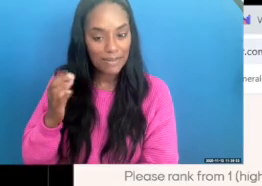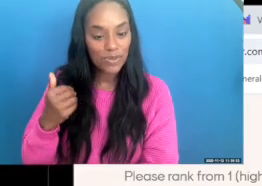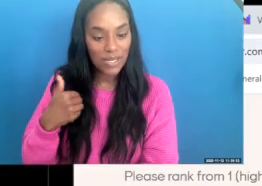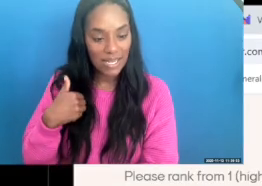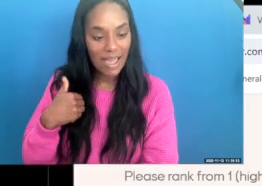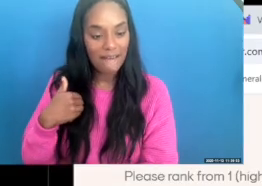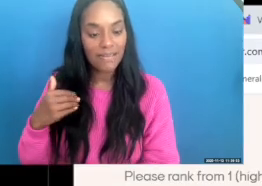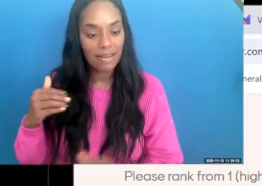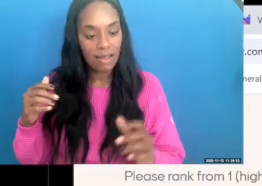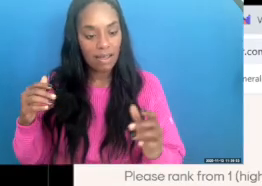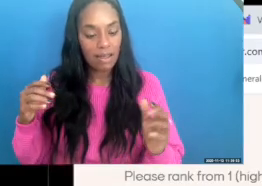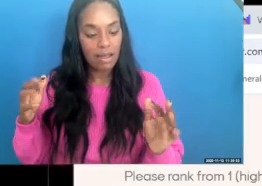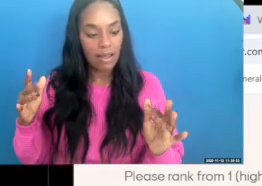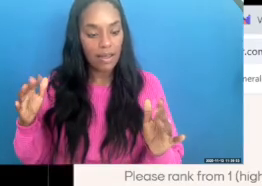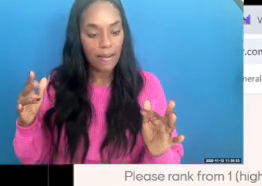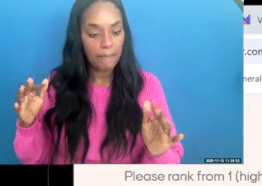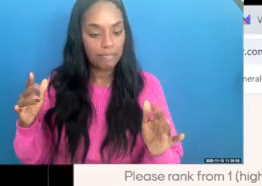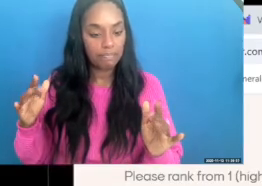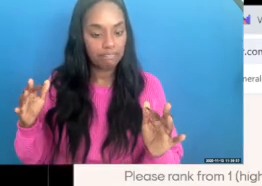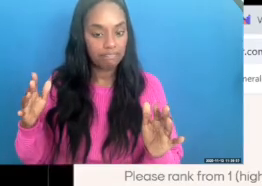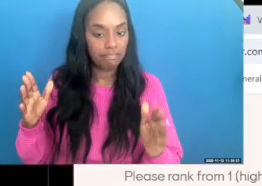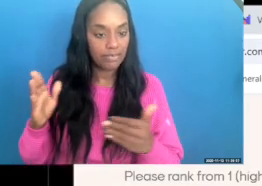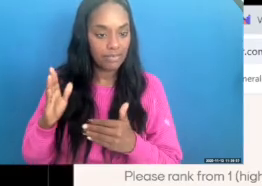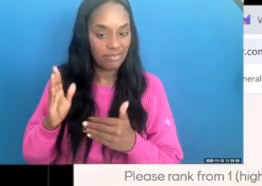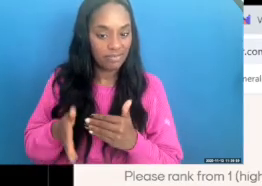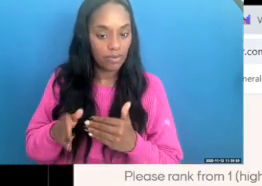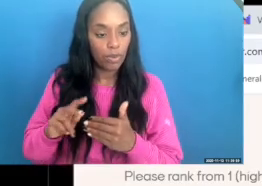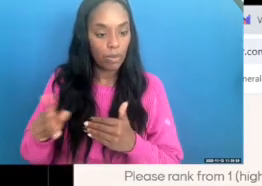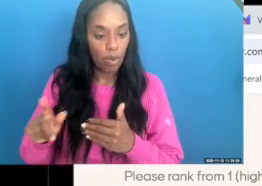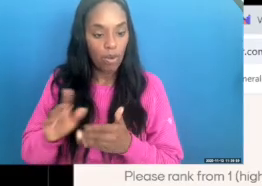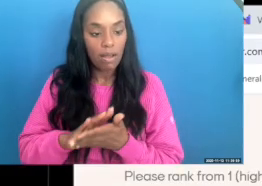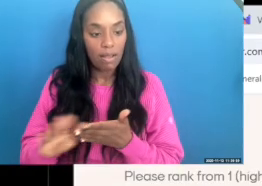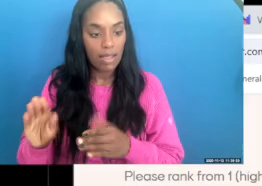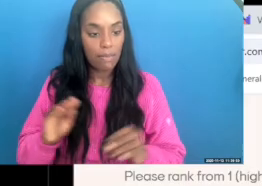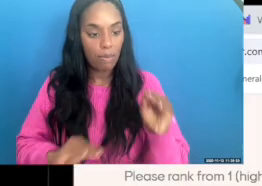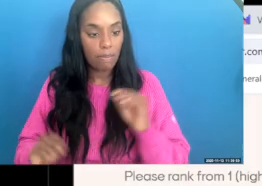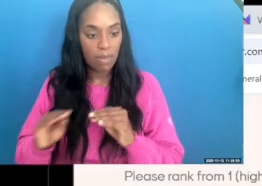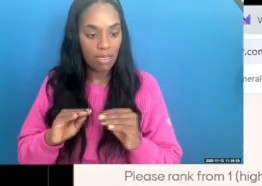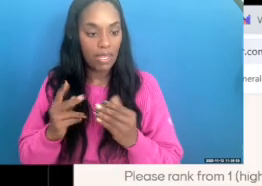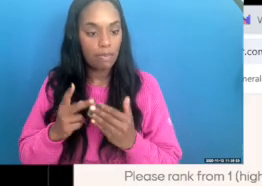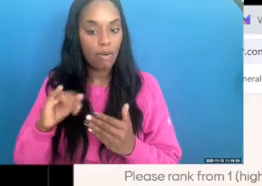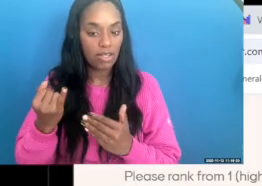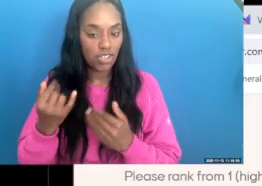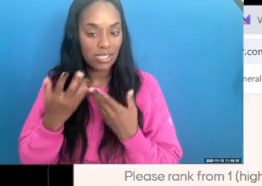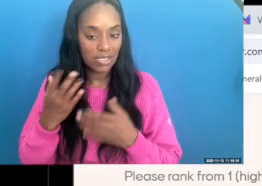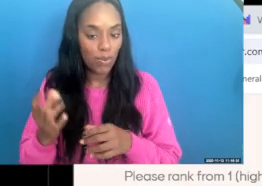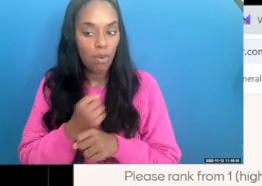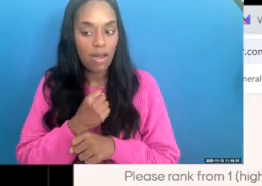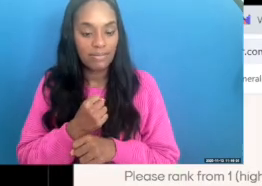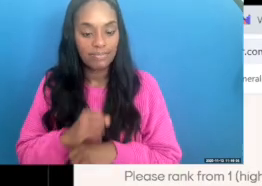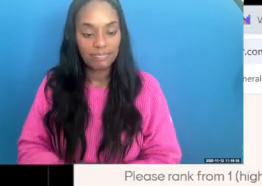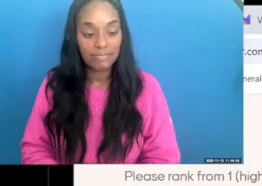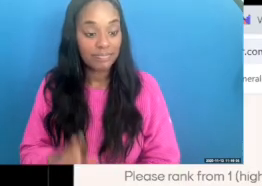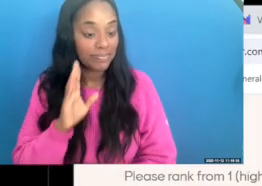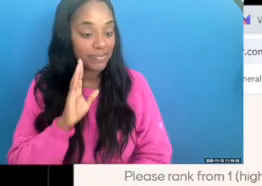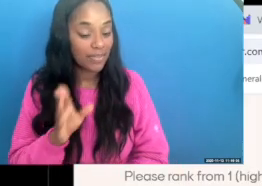Okay, thanks for that. And after I said the leader in the clubhouse, it looks like we have a photo finish, and Clean Mobility Projects is won by a